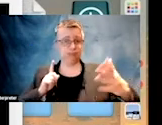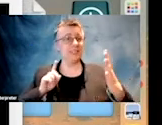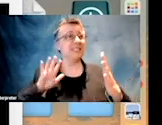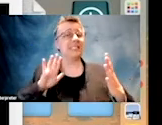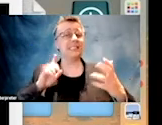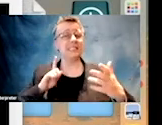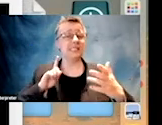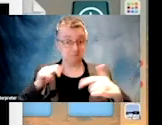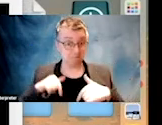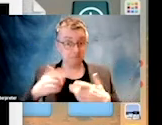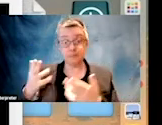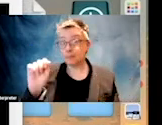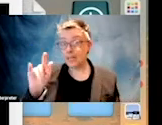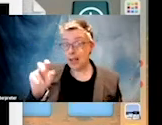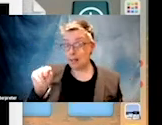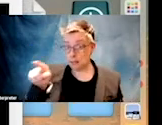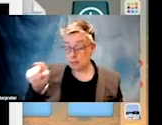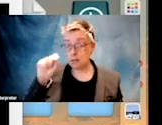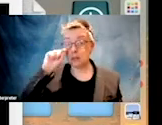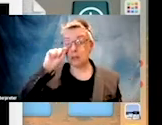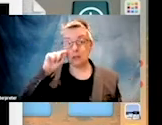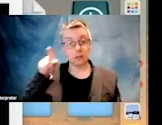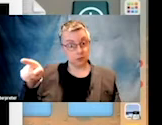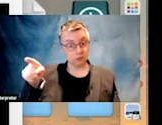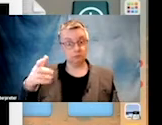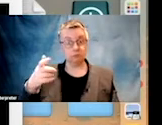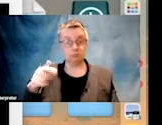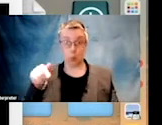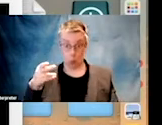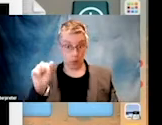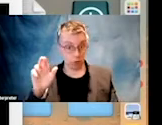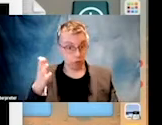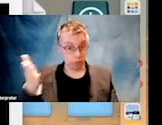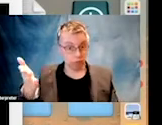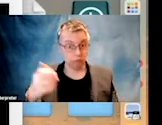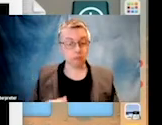Alison's case. Uh, you know, being, being queer, um,